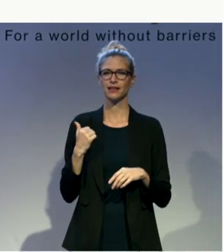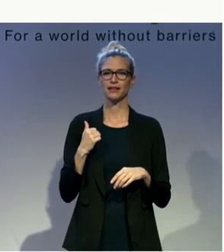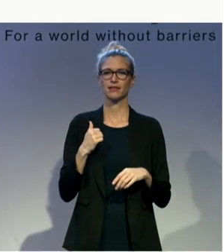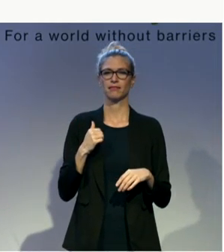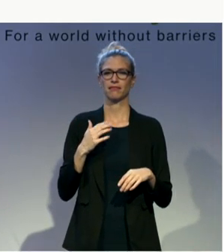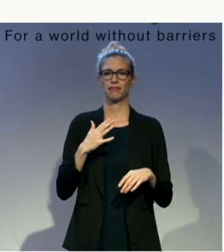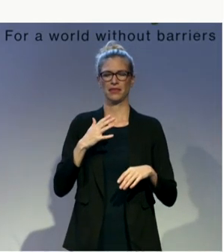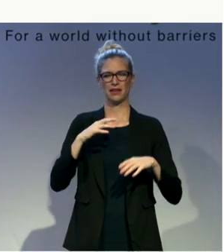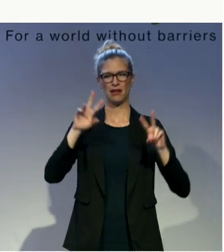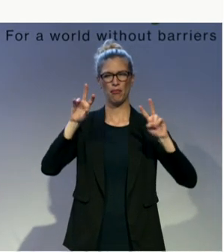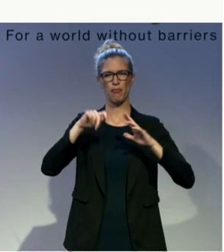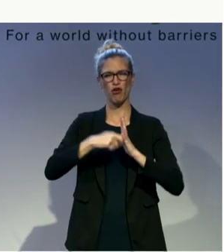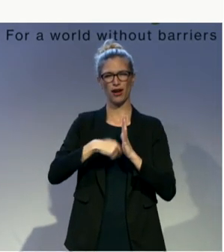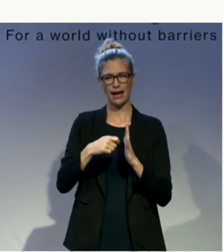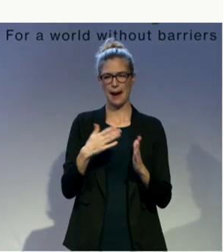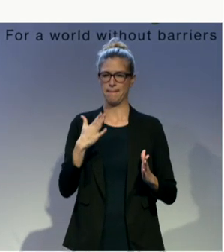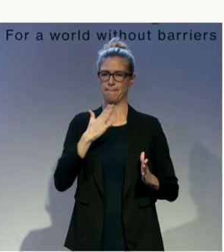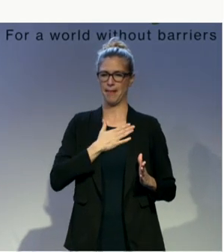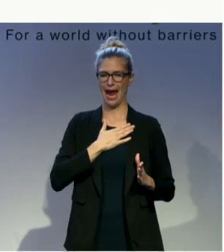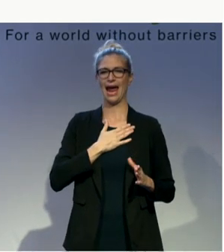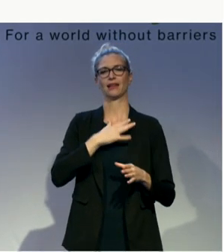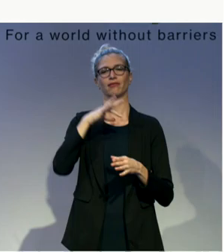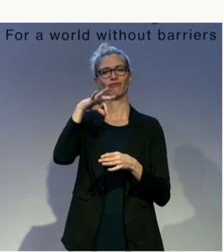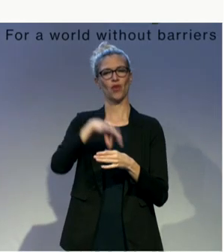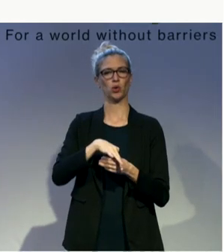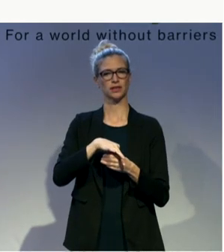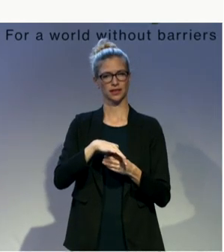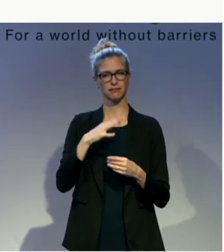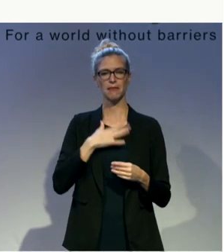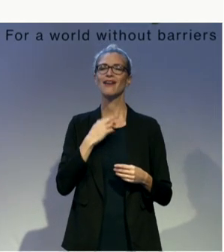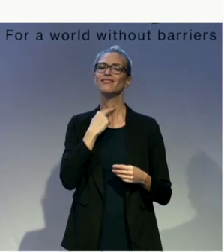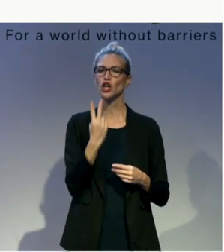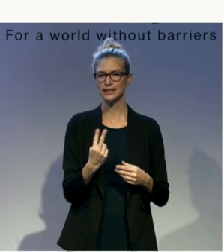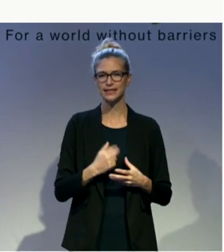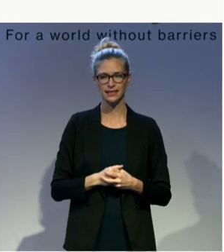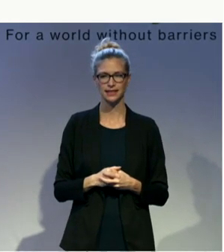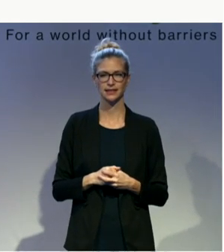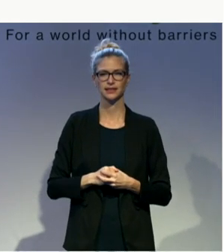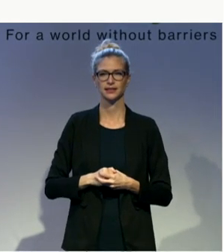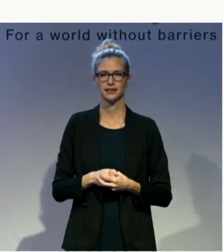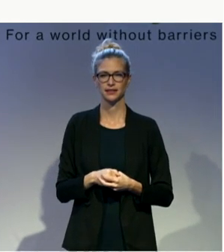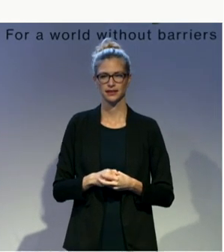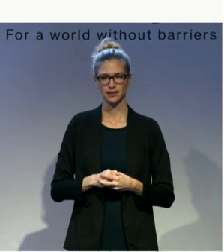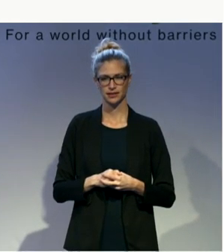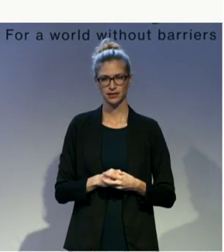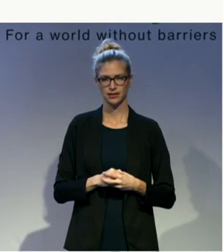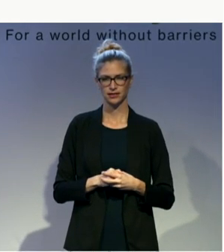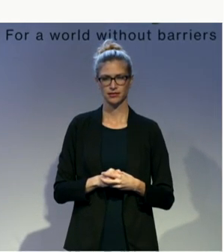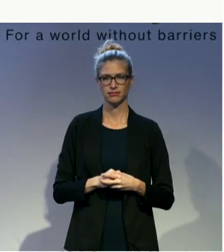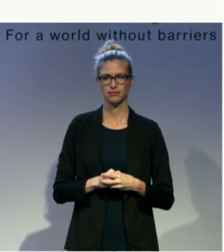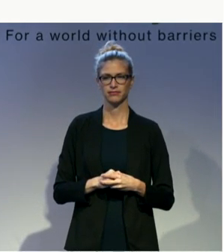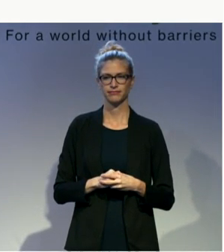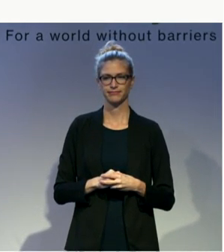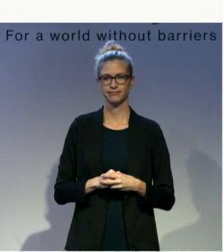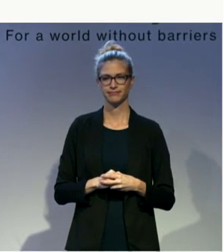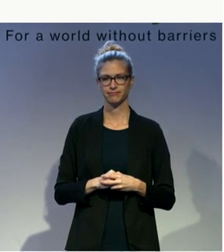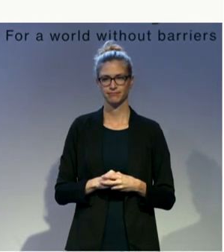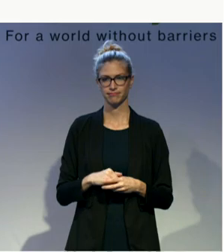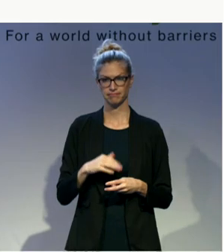Election. And one of the problems in Sweden is not that people don't have the right to vote, because they